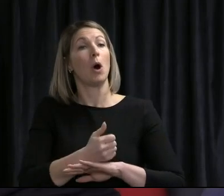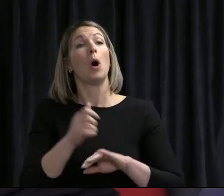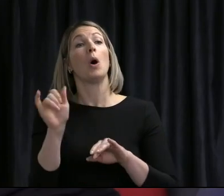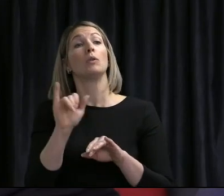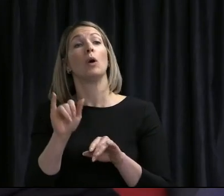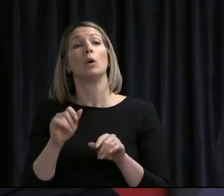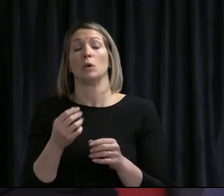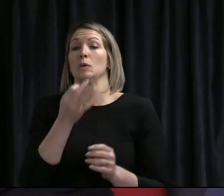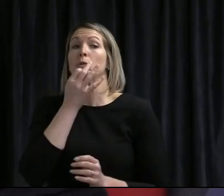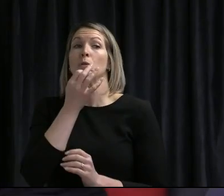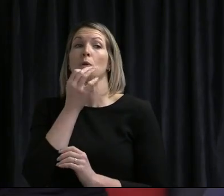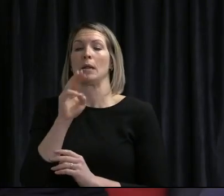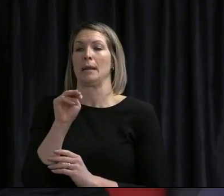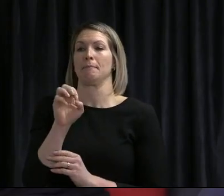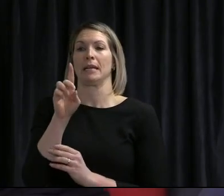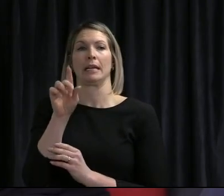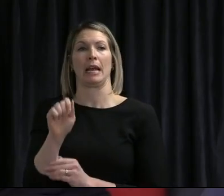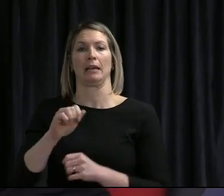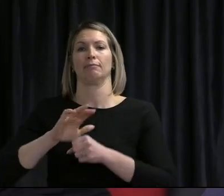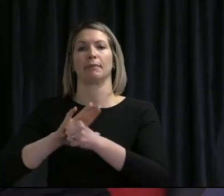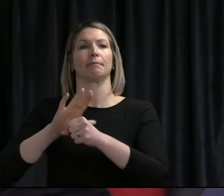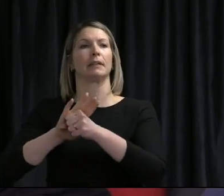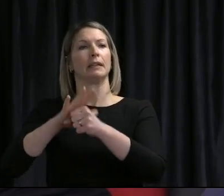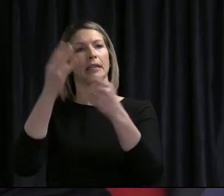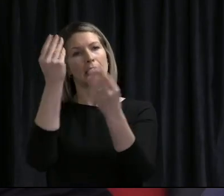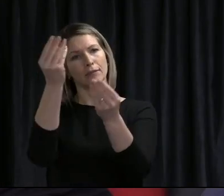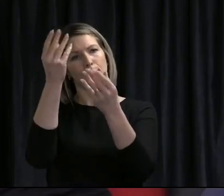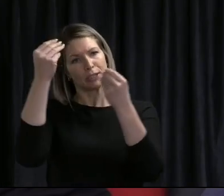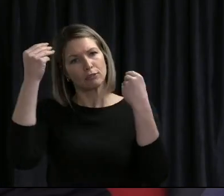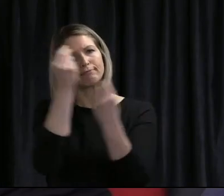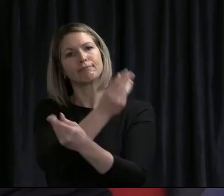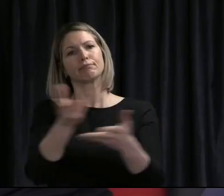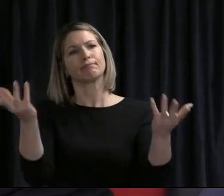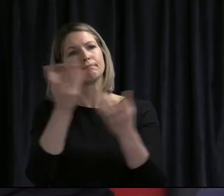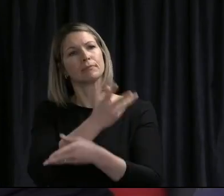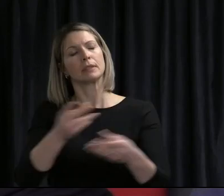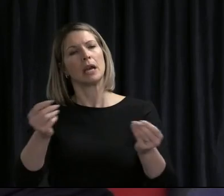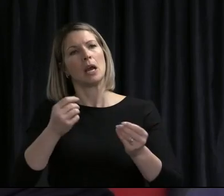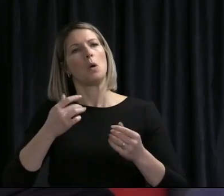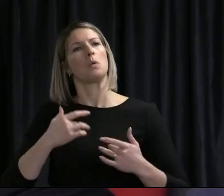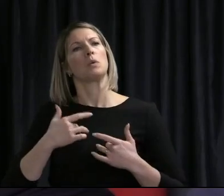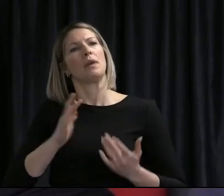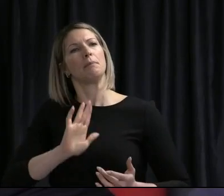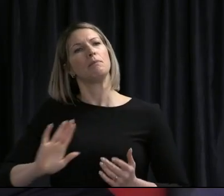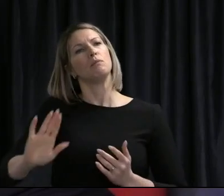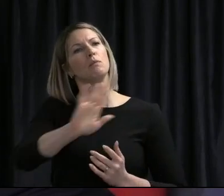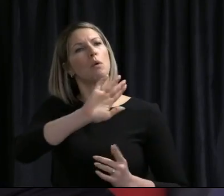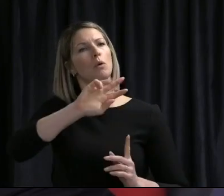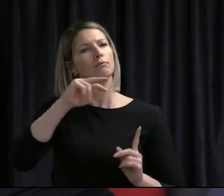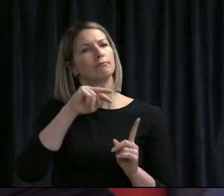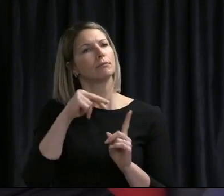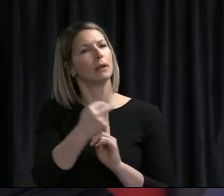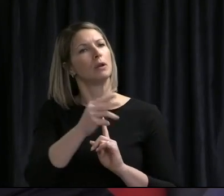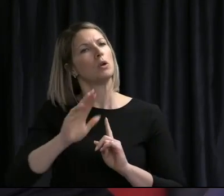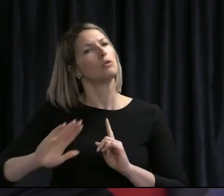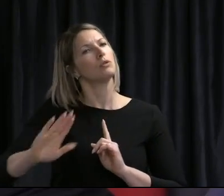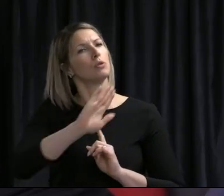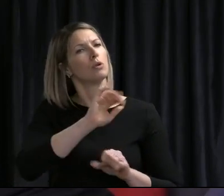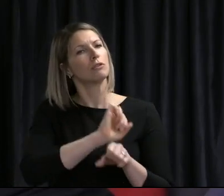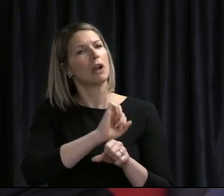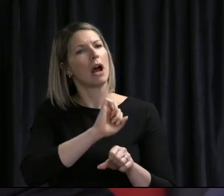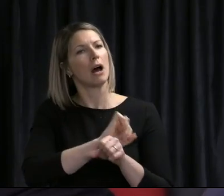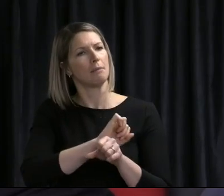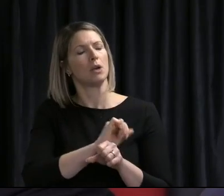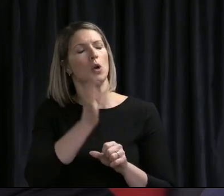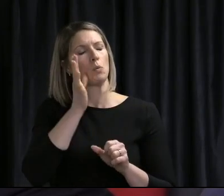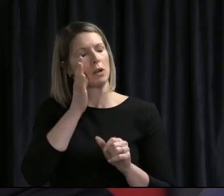also underway to ensure necessary information is being broadly distributed across the province. Since we